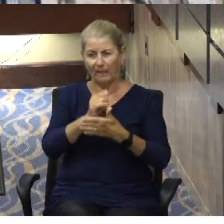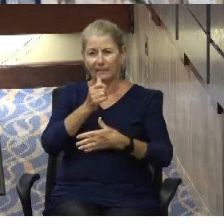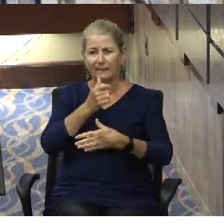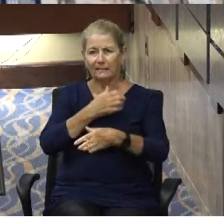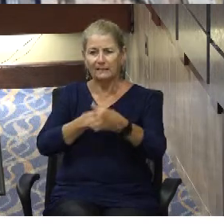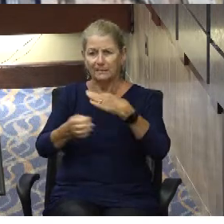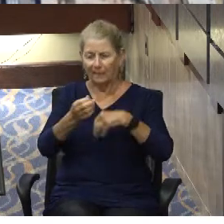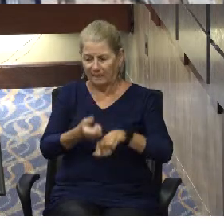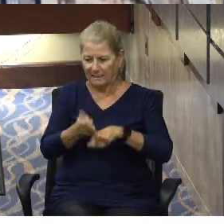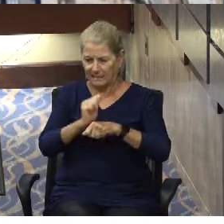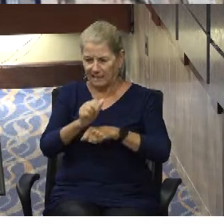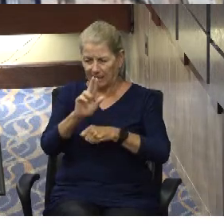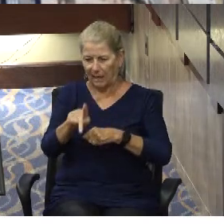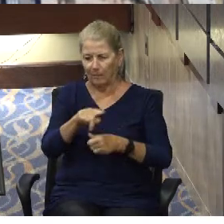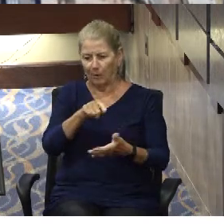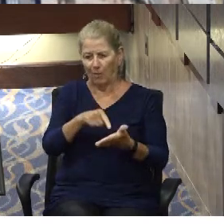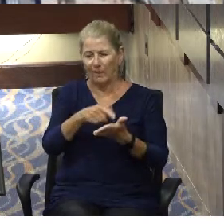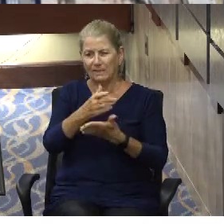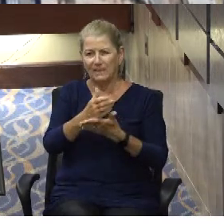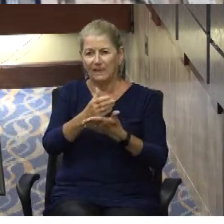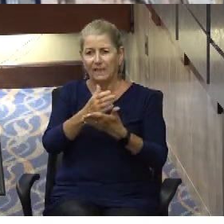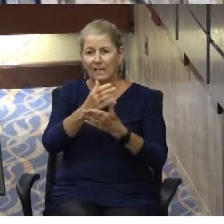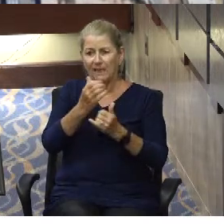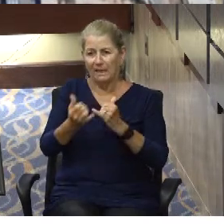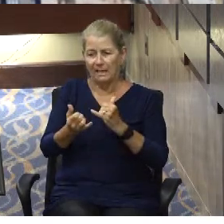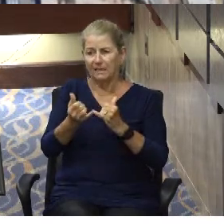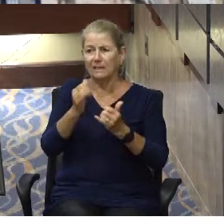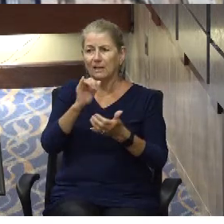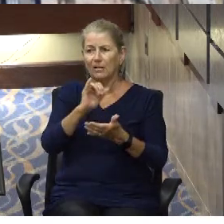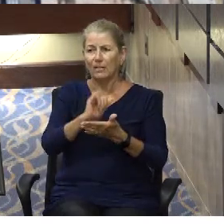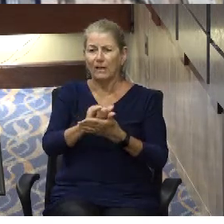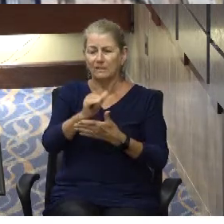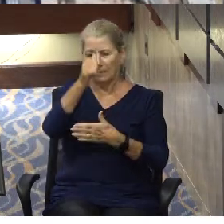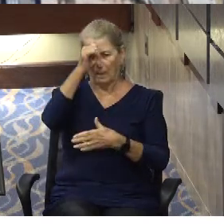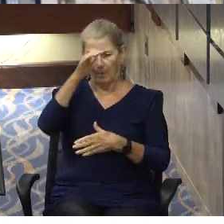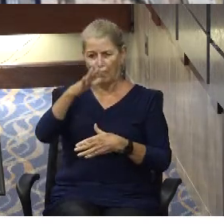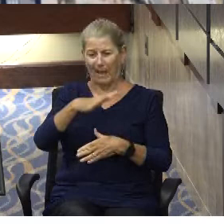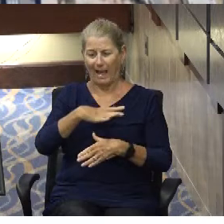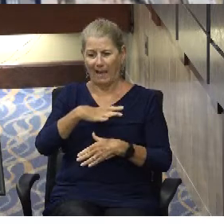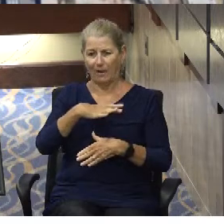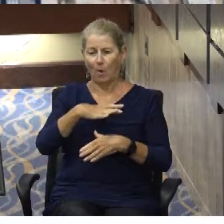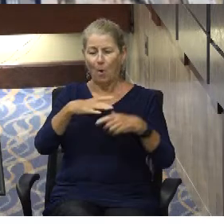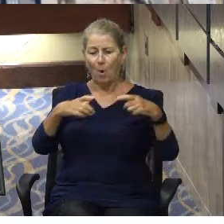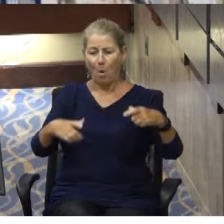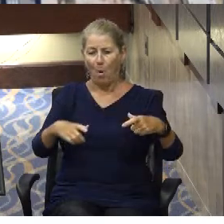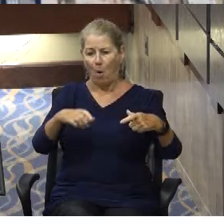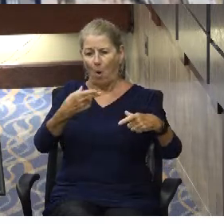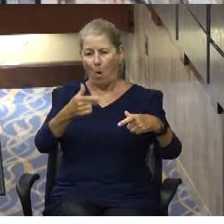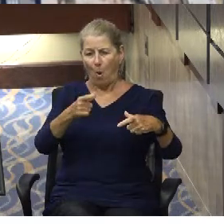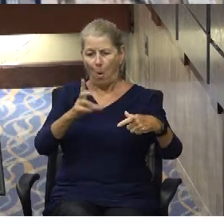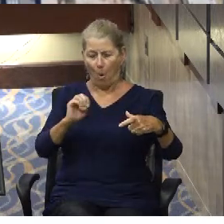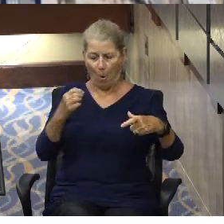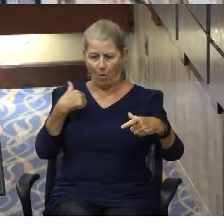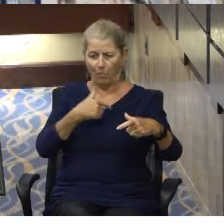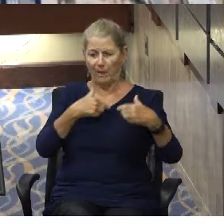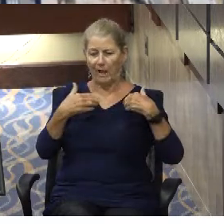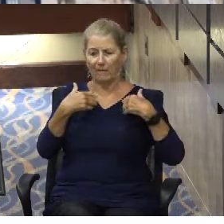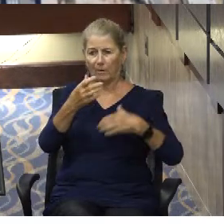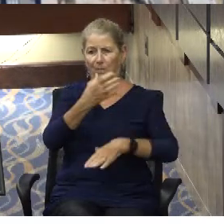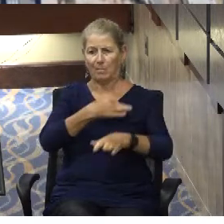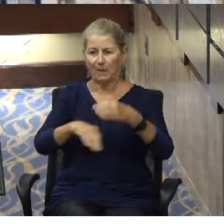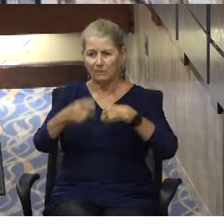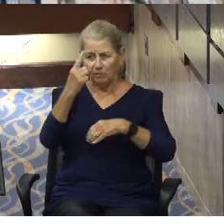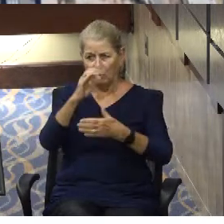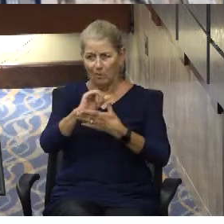here. And so that's a manhole rehab and replacement too for the manholes going down that street.